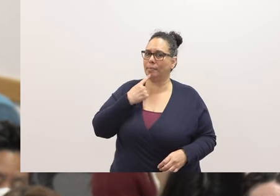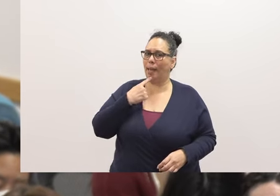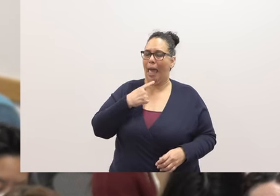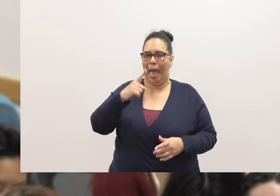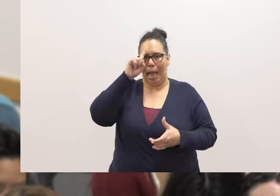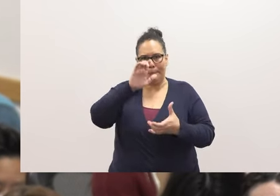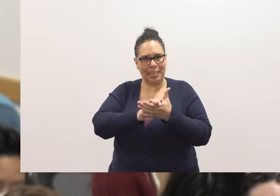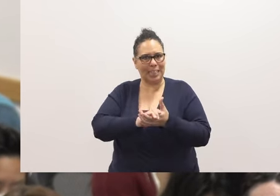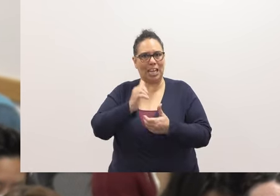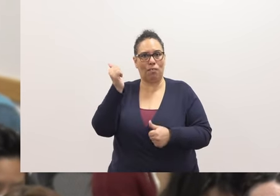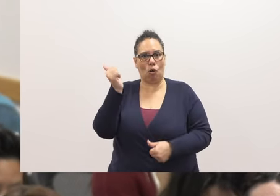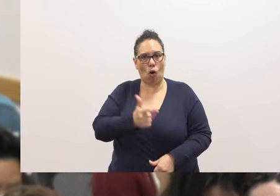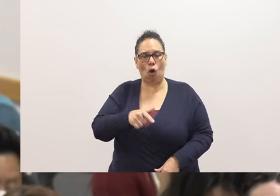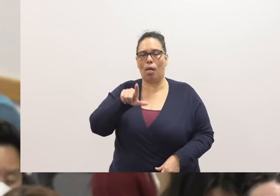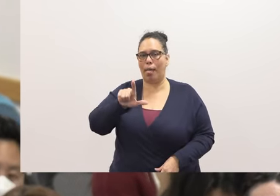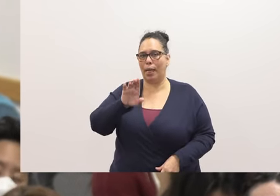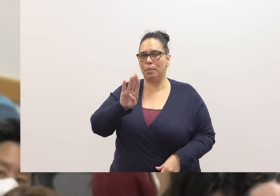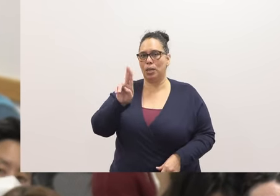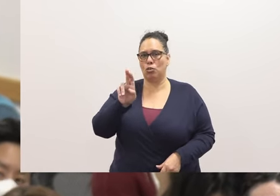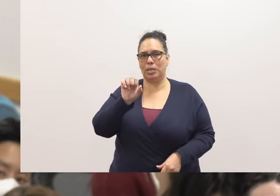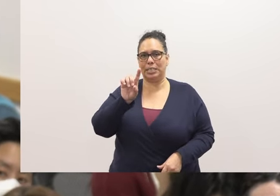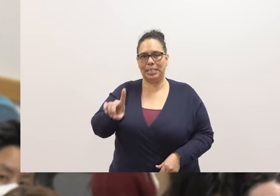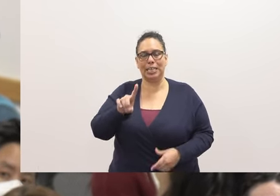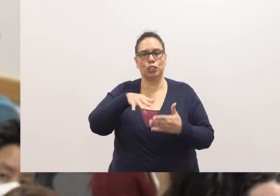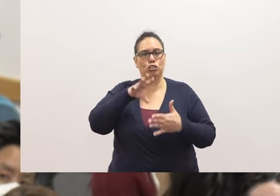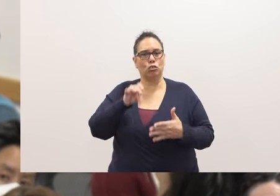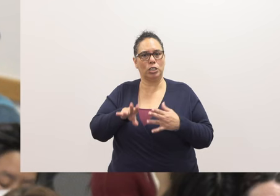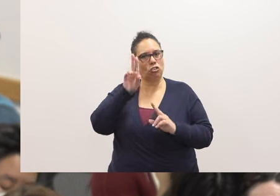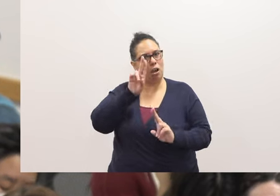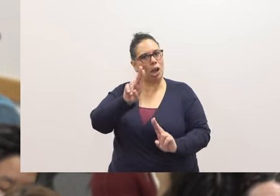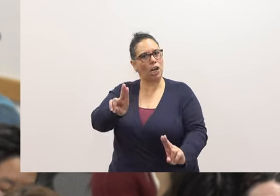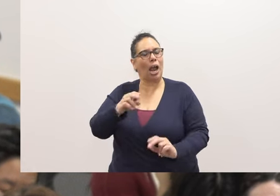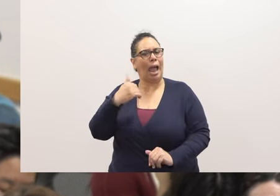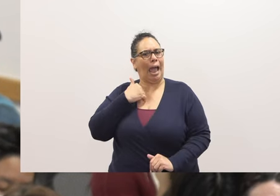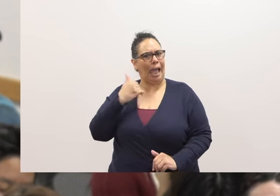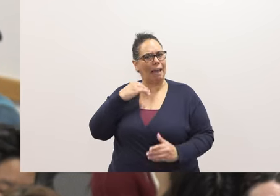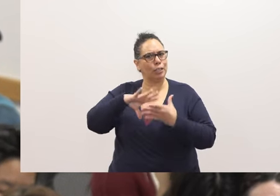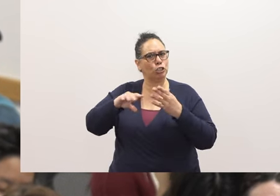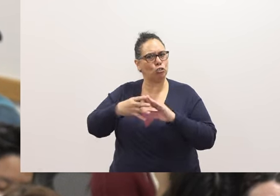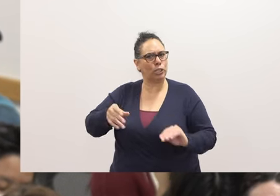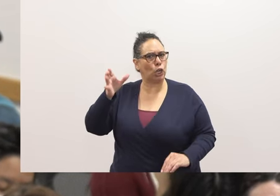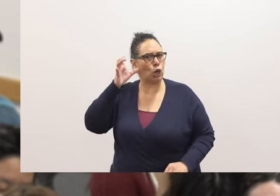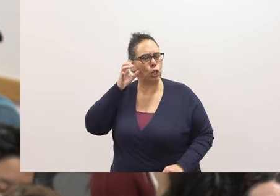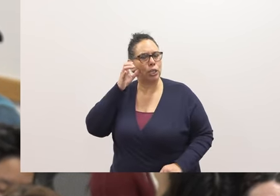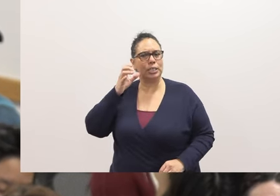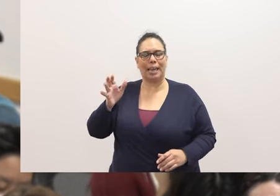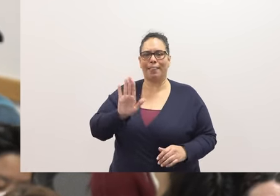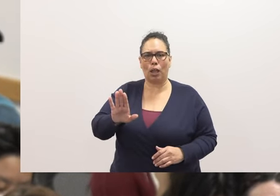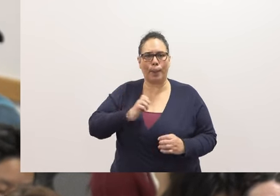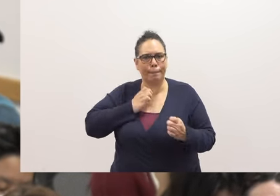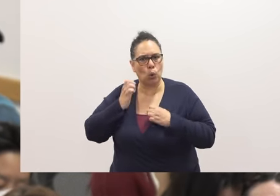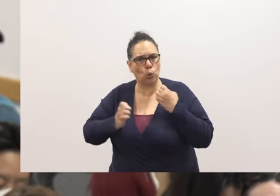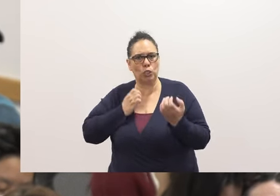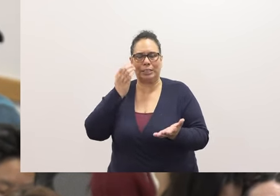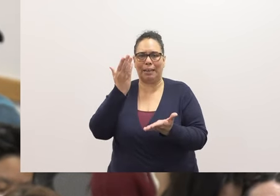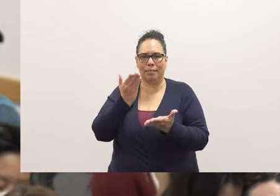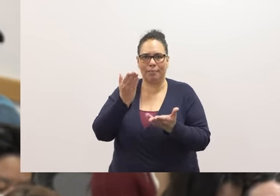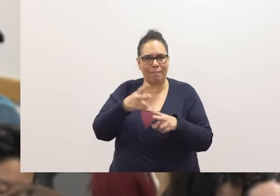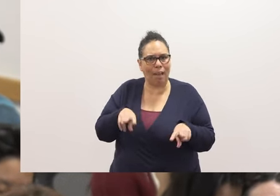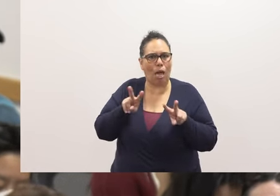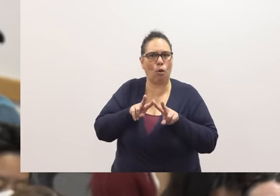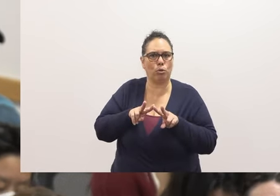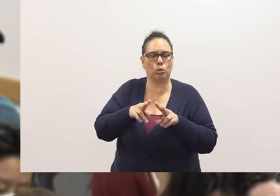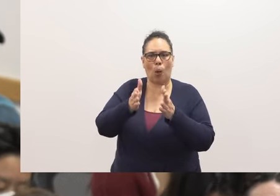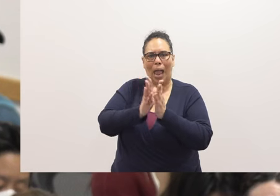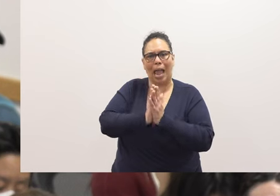every LBUSD student should honor this, should have their stories heard, should be listened to, should have their emotions valued. So I ask you,